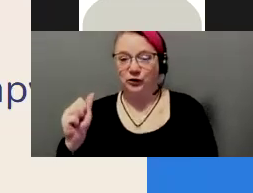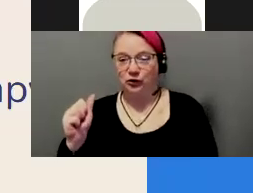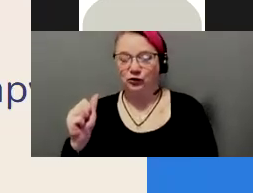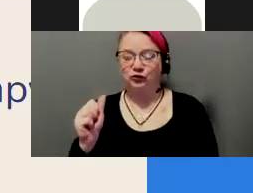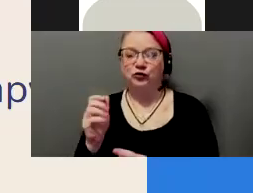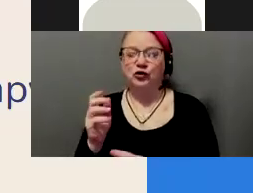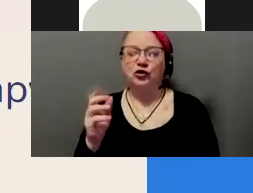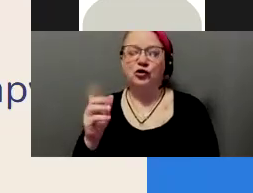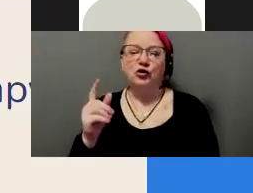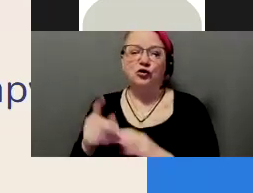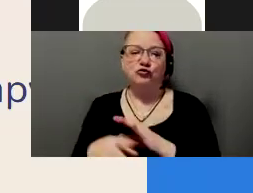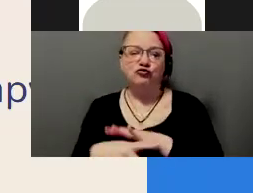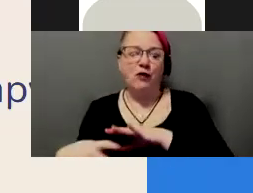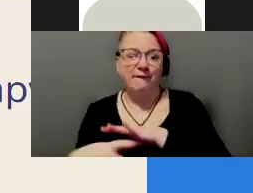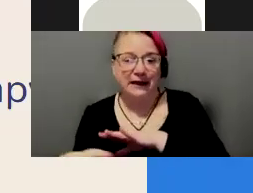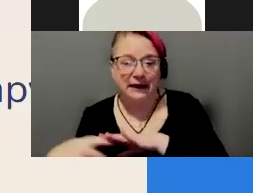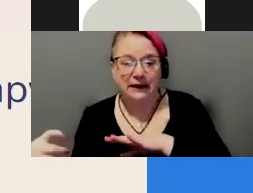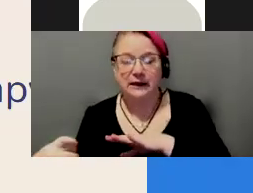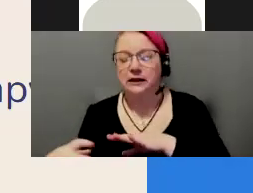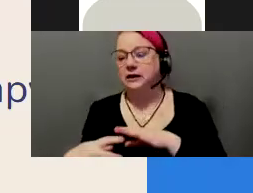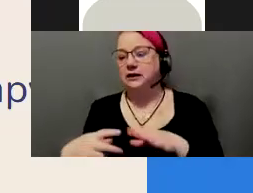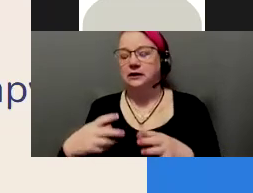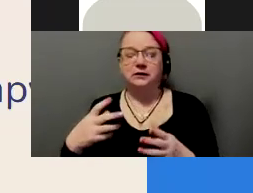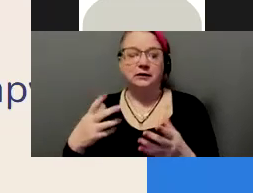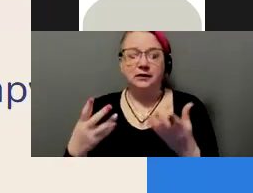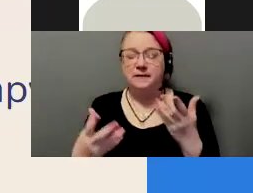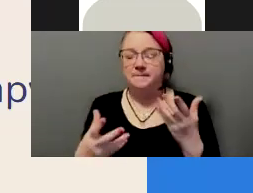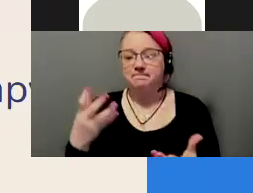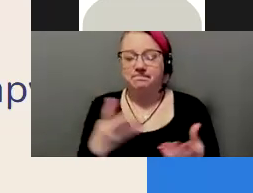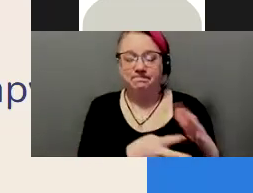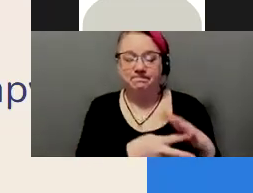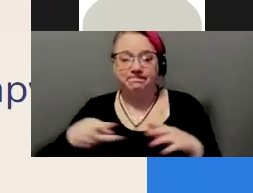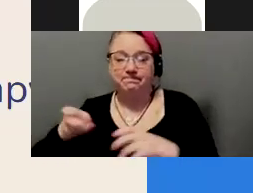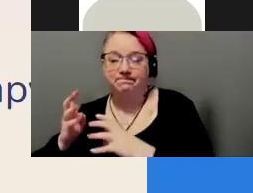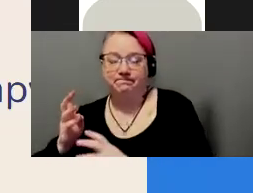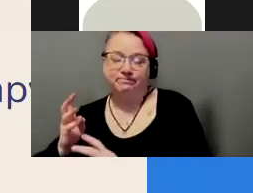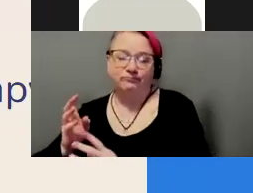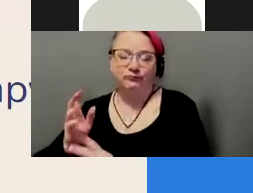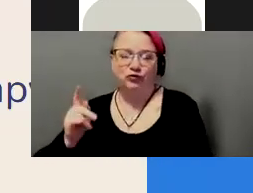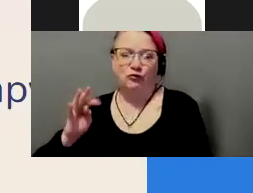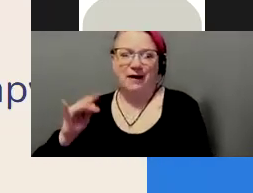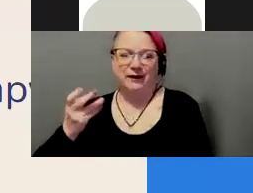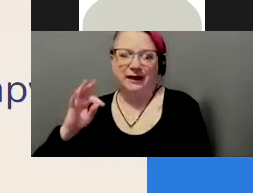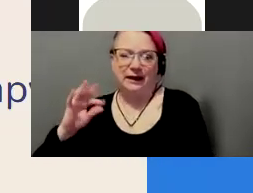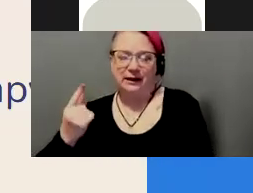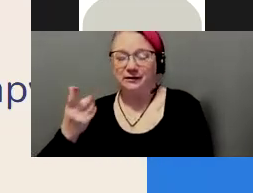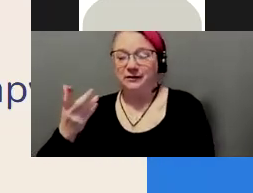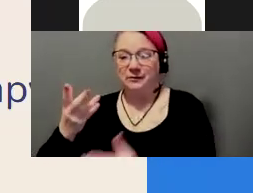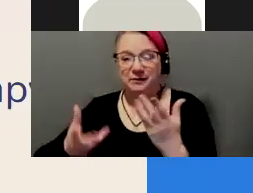and intimate partner violence may mean that you need to have to learn about those other areas of expertise as well.